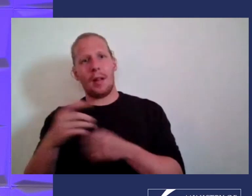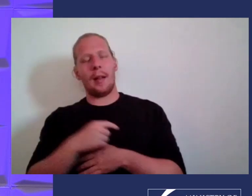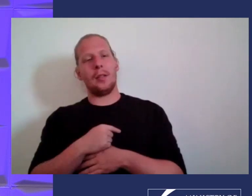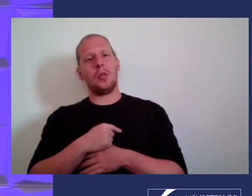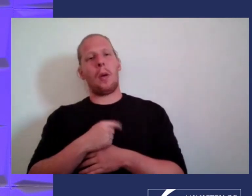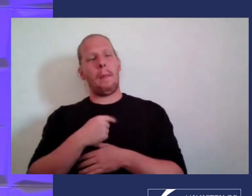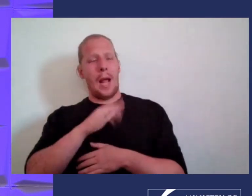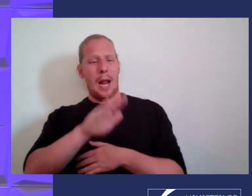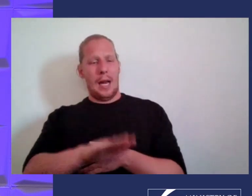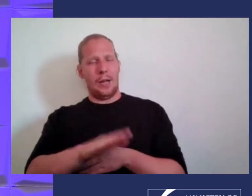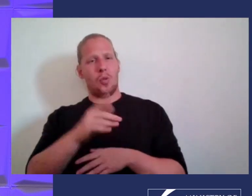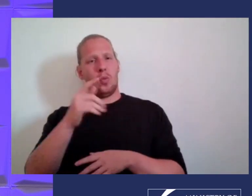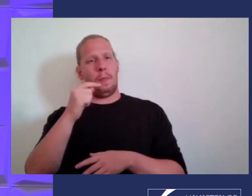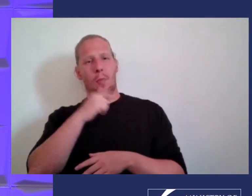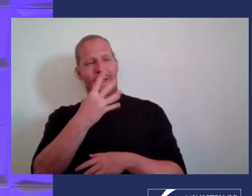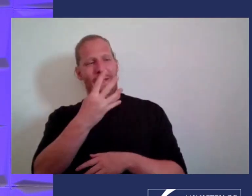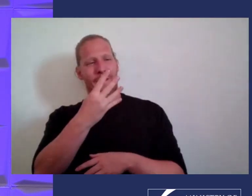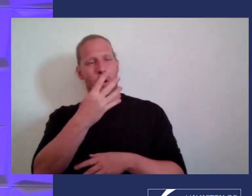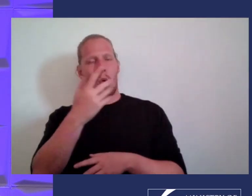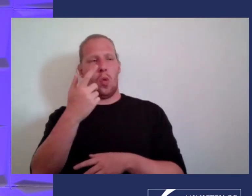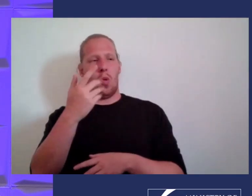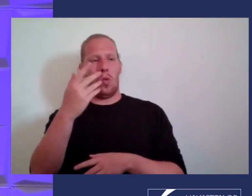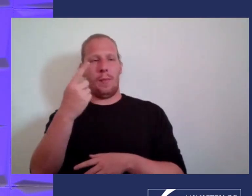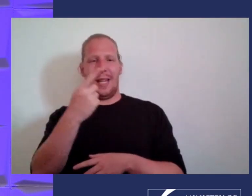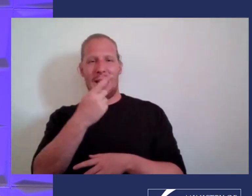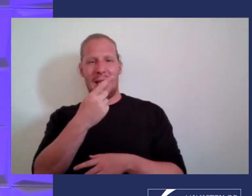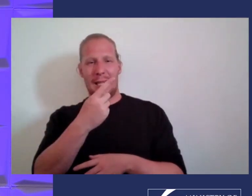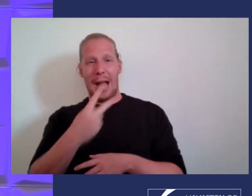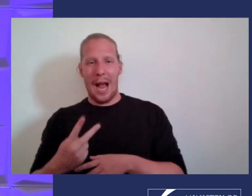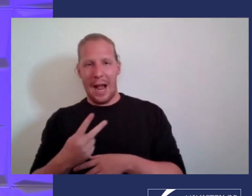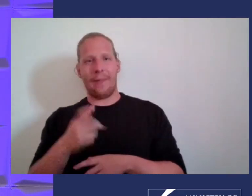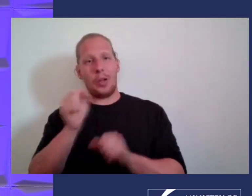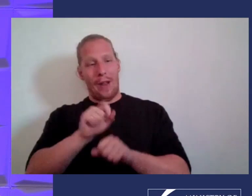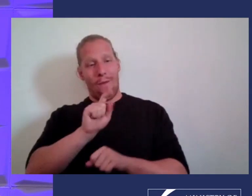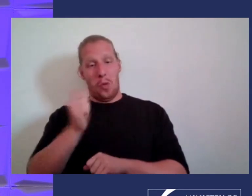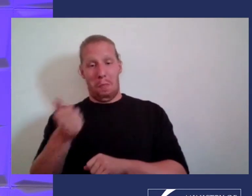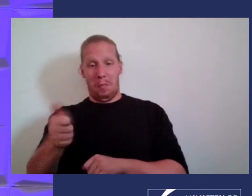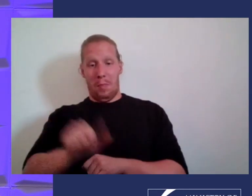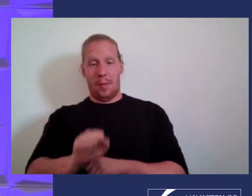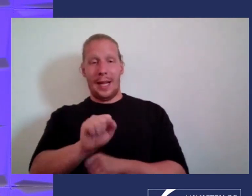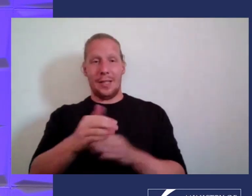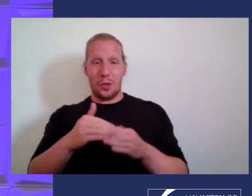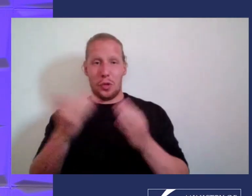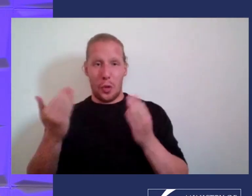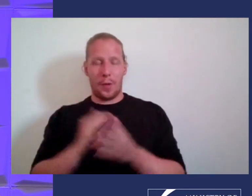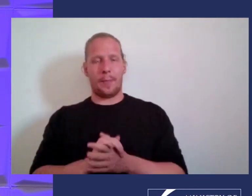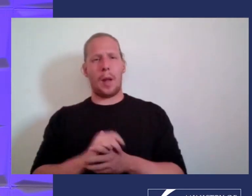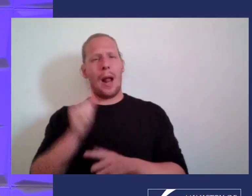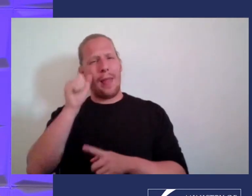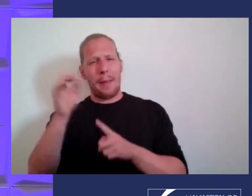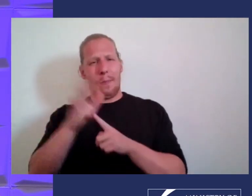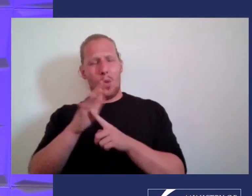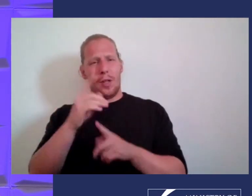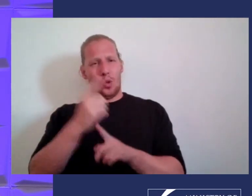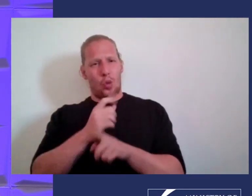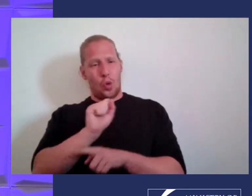one, who's 4.5, he's waiting for his turn. So I think it's important to talk to your child and say to them, we do get vaccinated. It's not just to